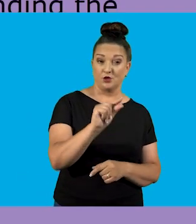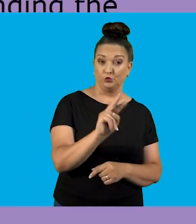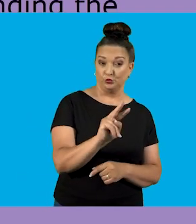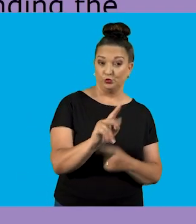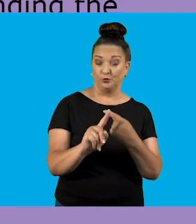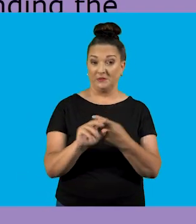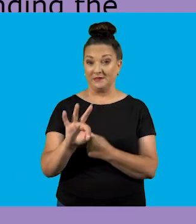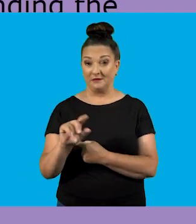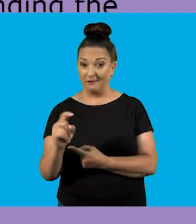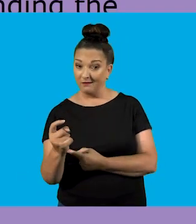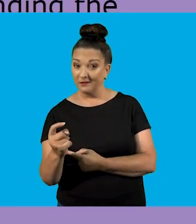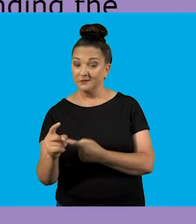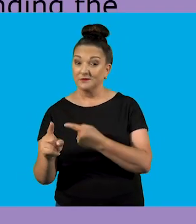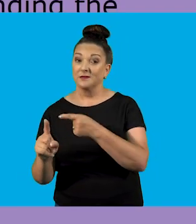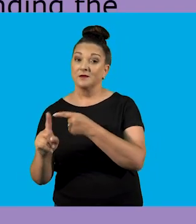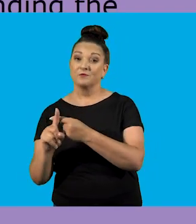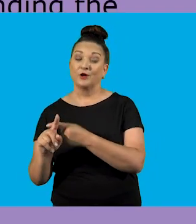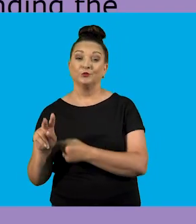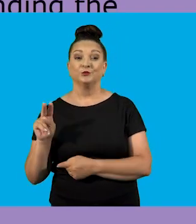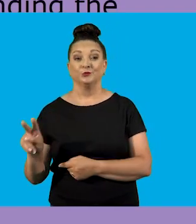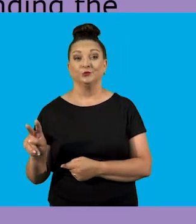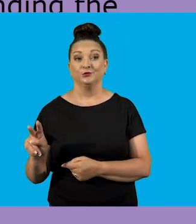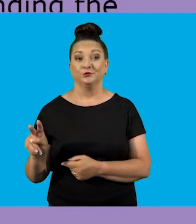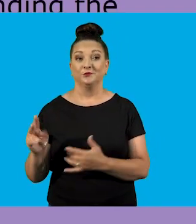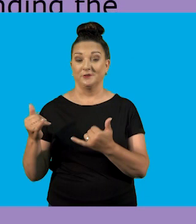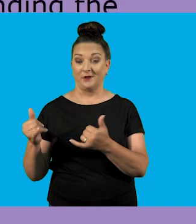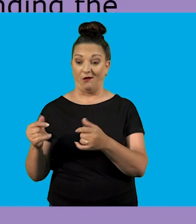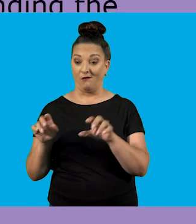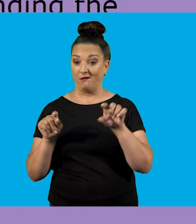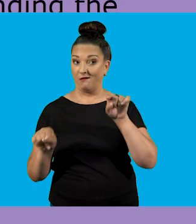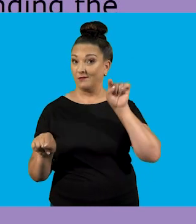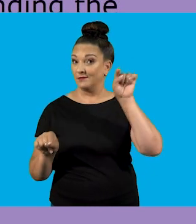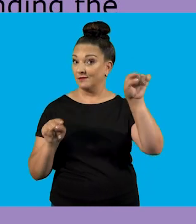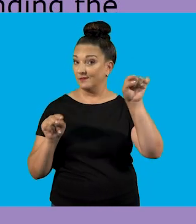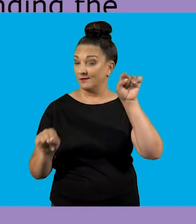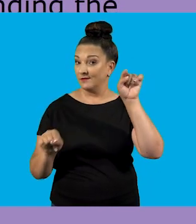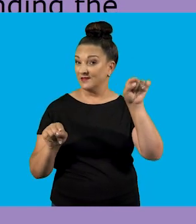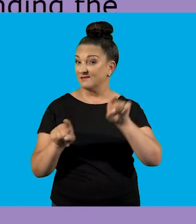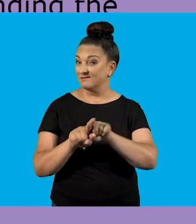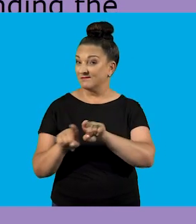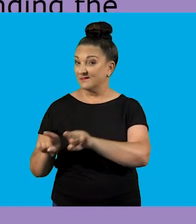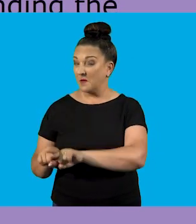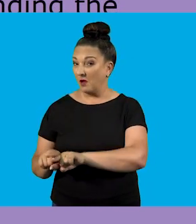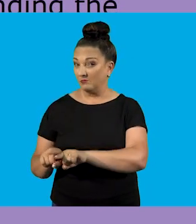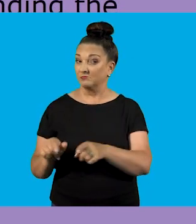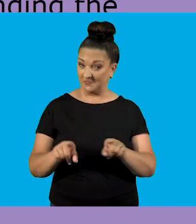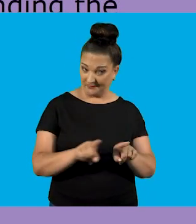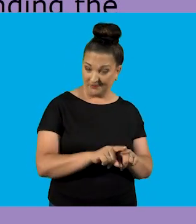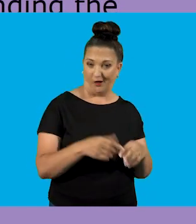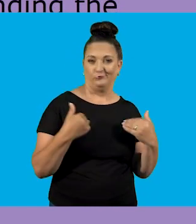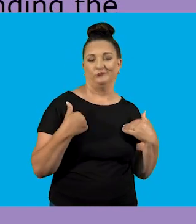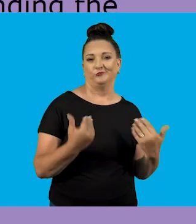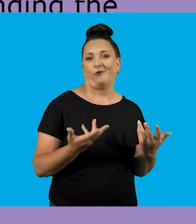us 3x, and that gives us a plus 2. Can you see how this trinomial is the trinomial that we started